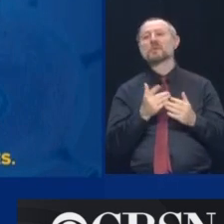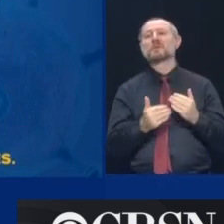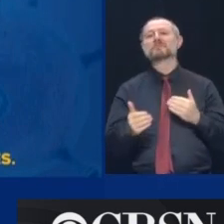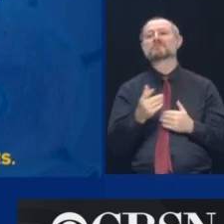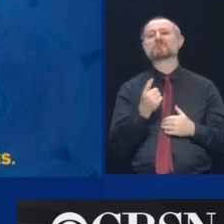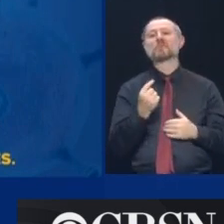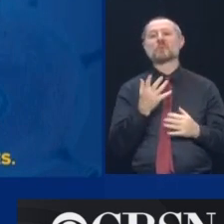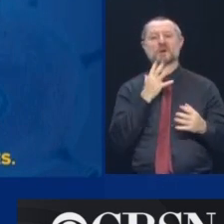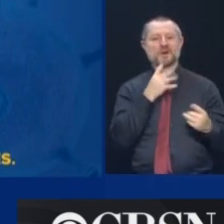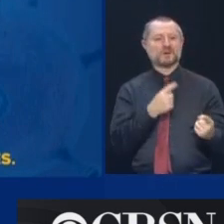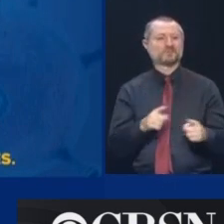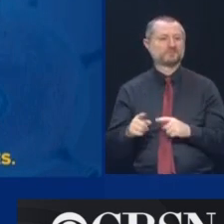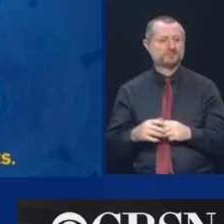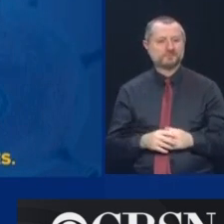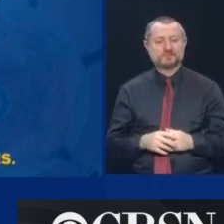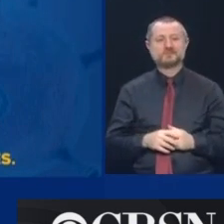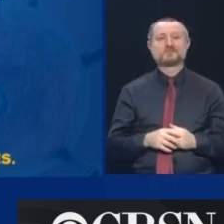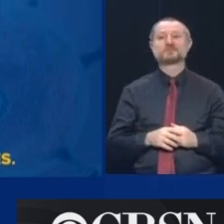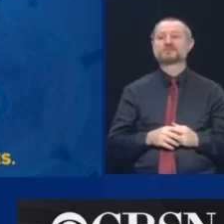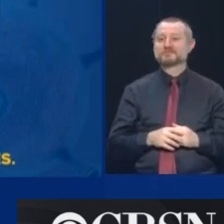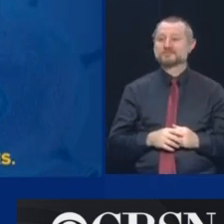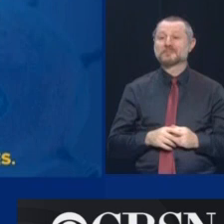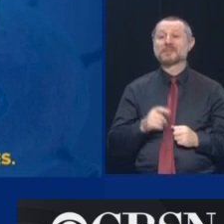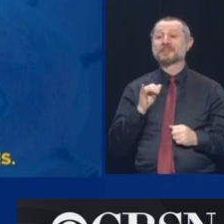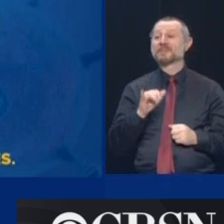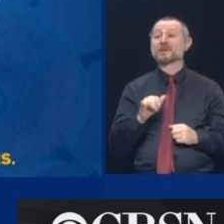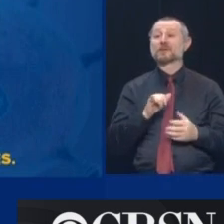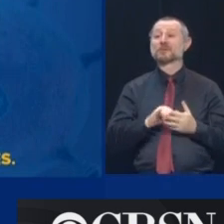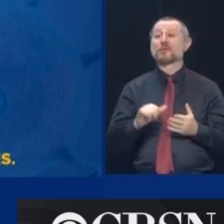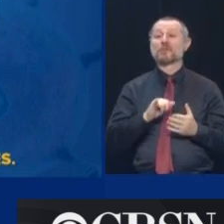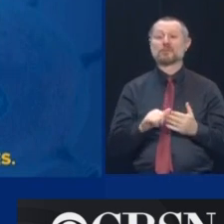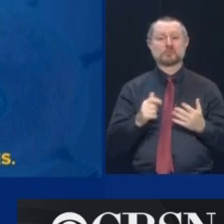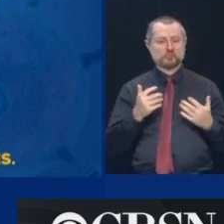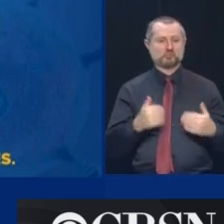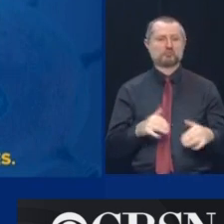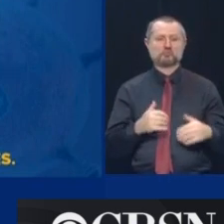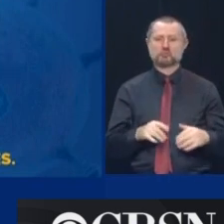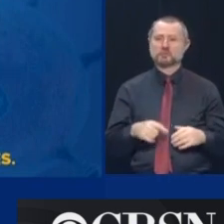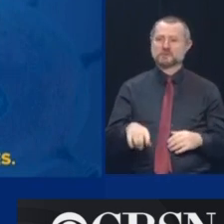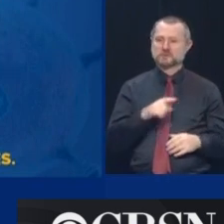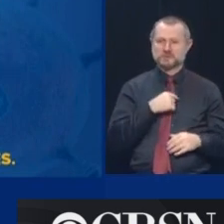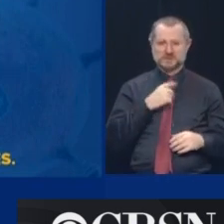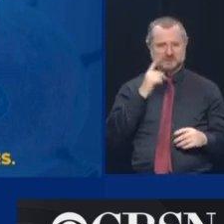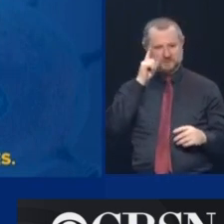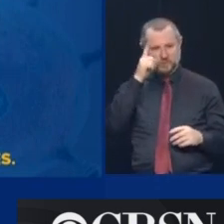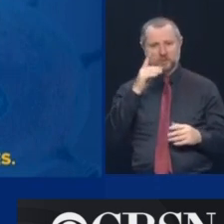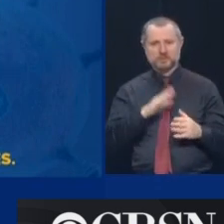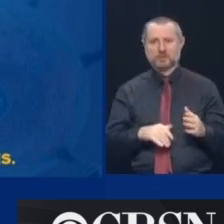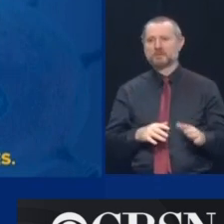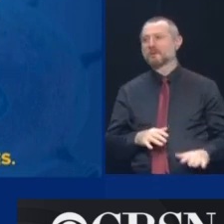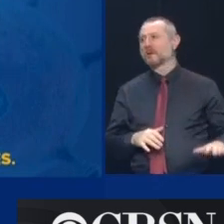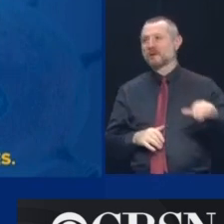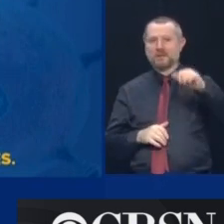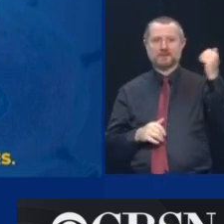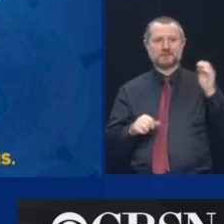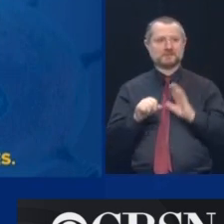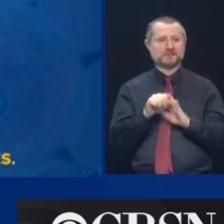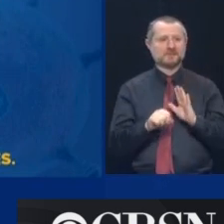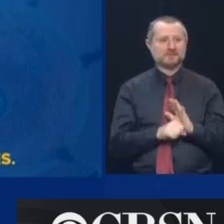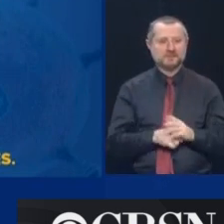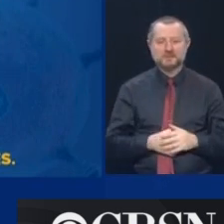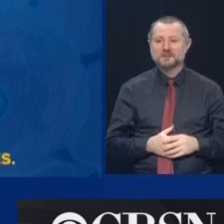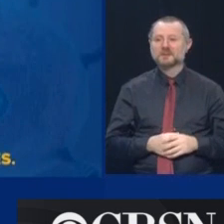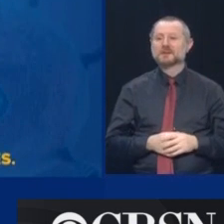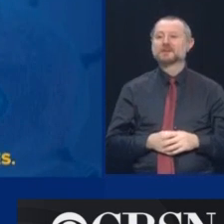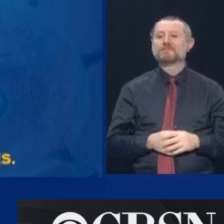happen. New York has been smarter, frankly, than many other states on this, so you can see where the number is going.